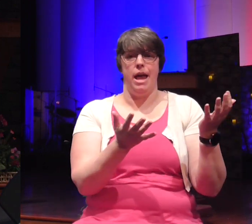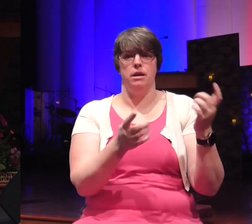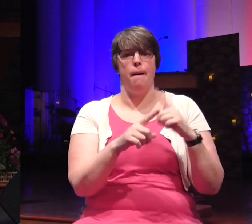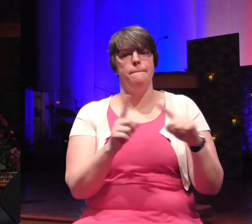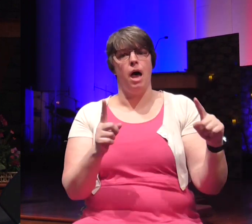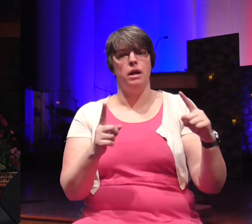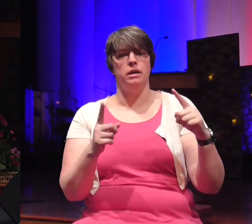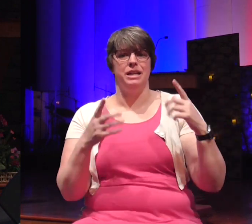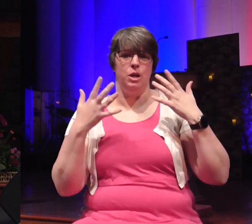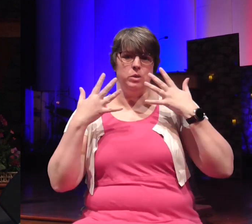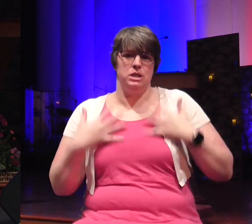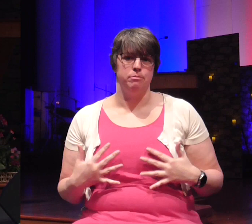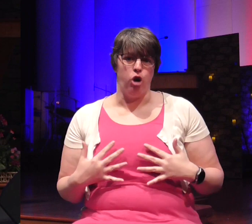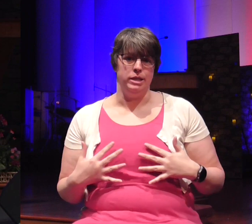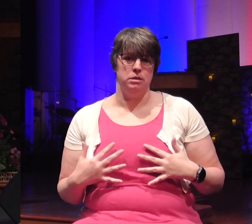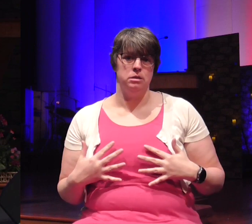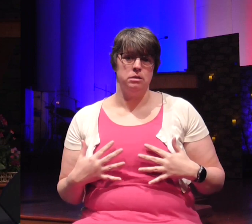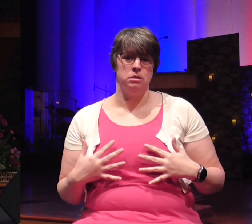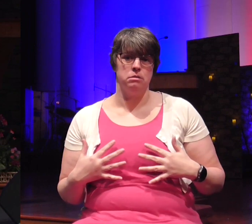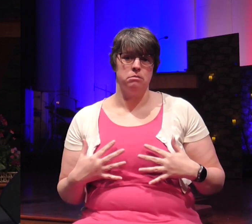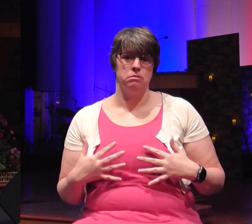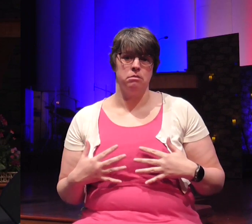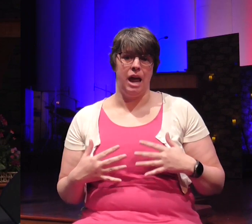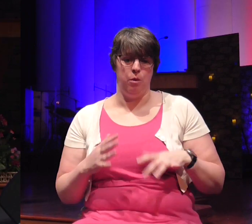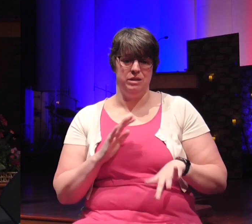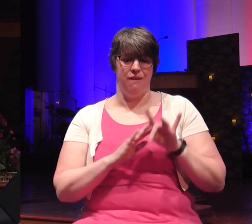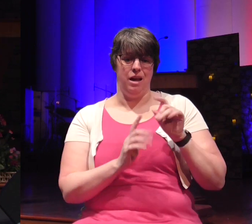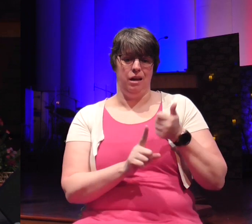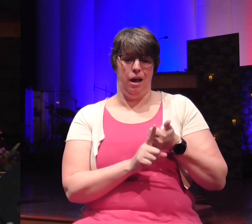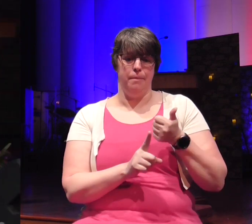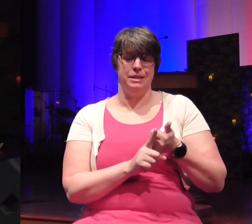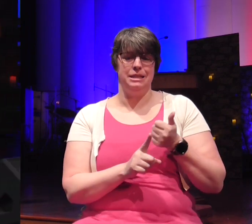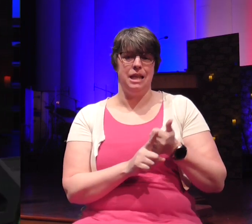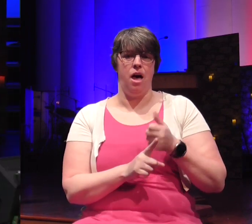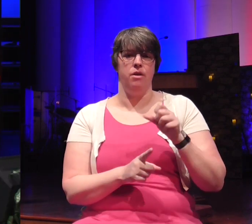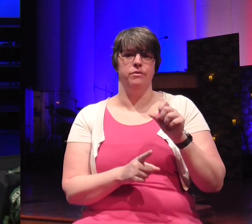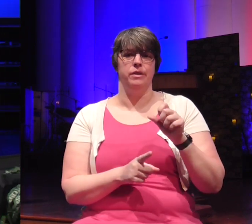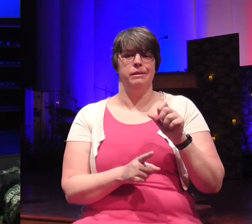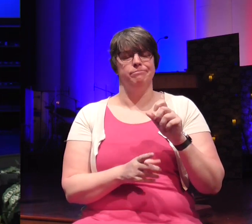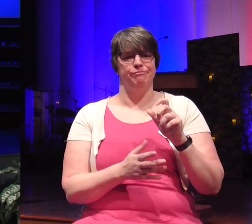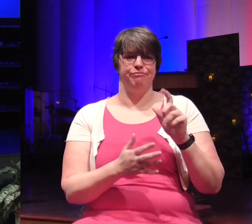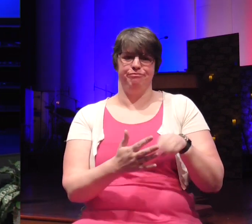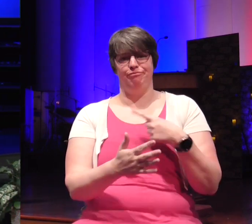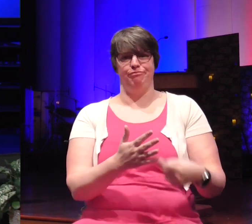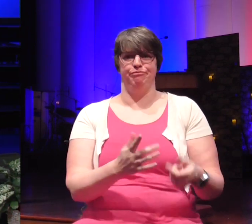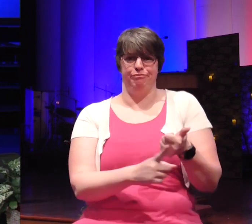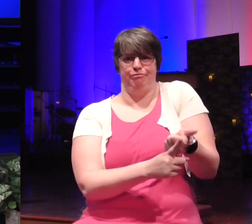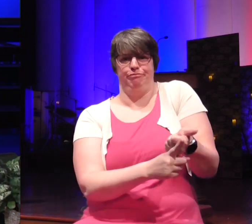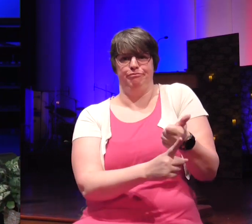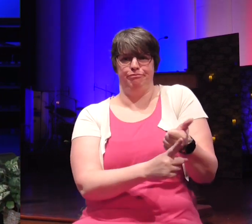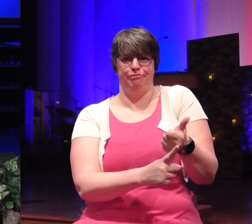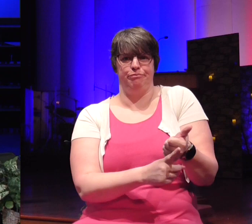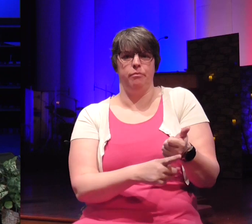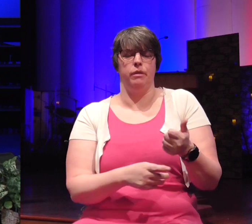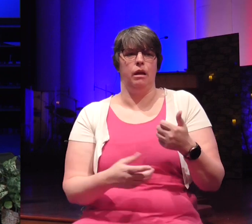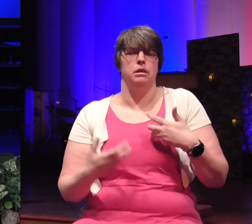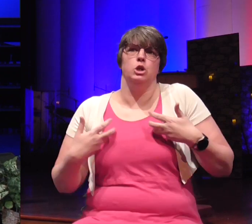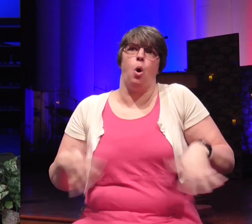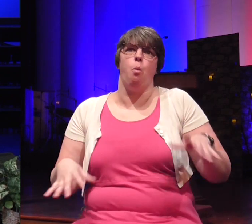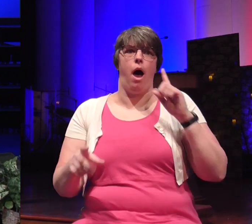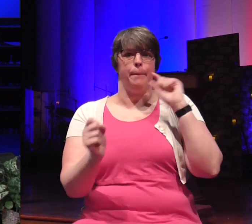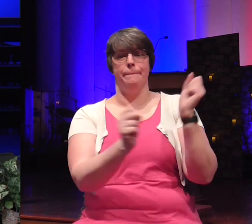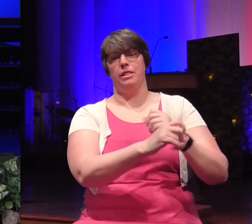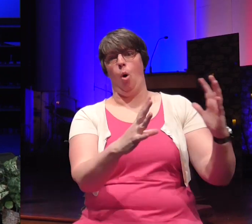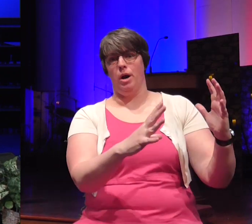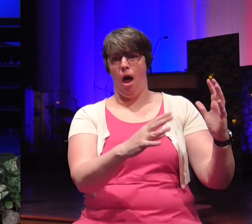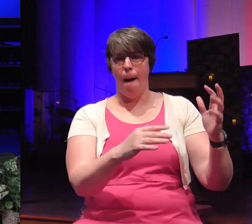he was depressed. And he was finding himself sabotaging a lot of stuff. And he said, I don't want to blow this all up,